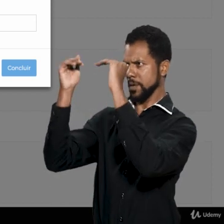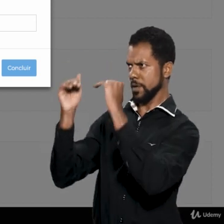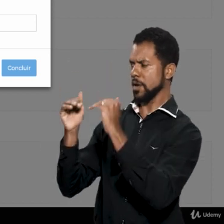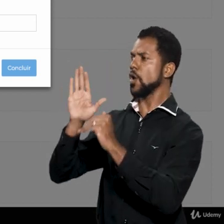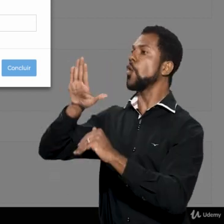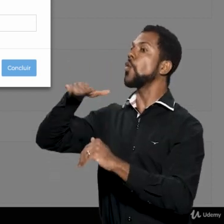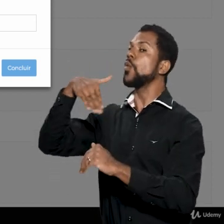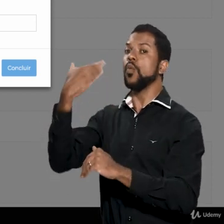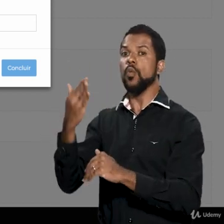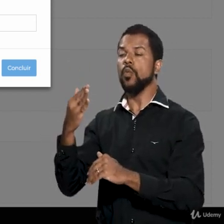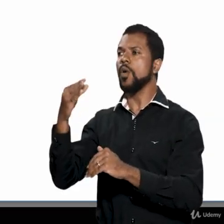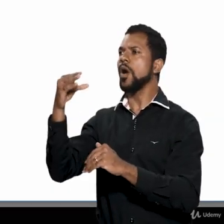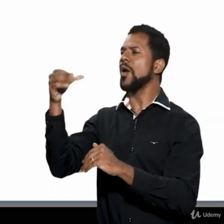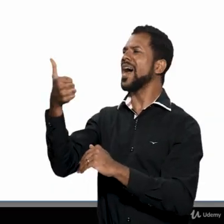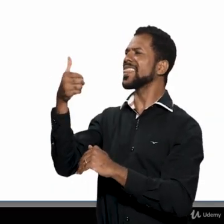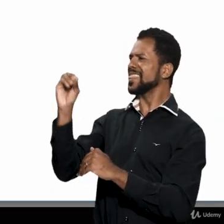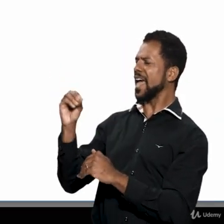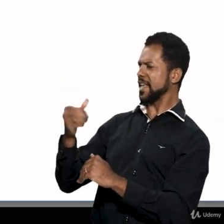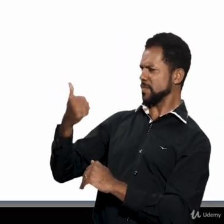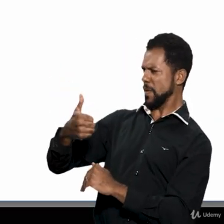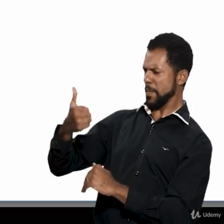11th word.